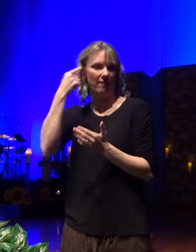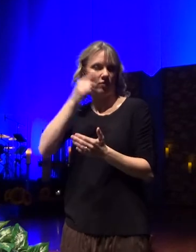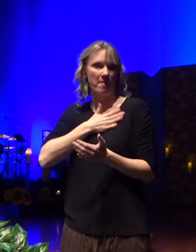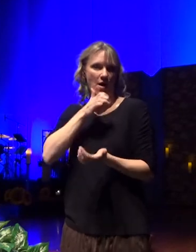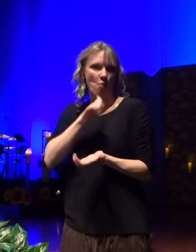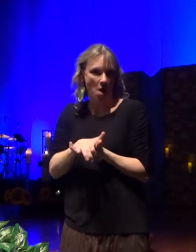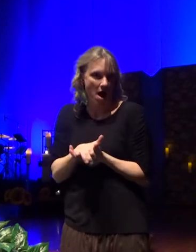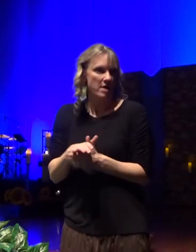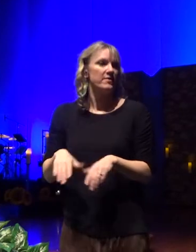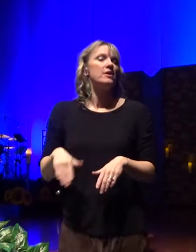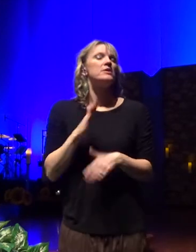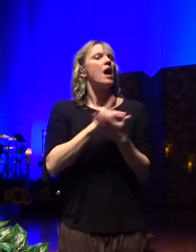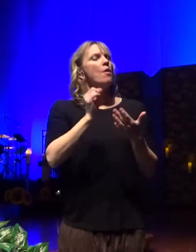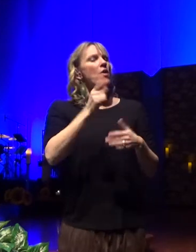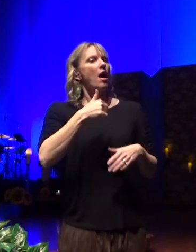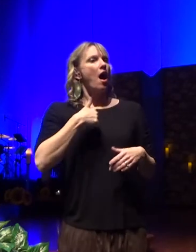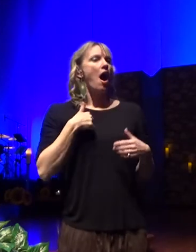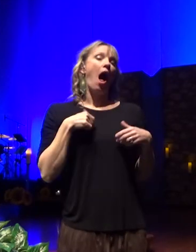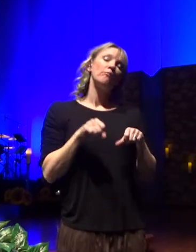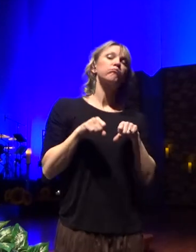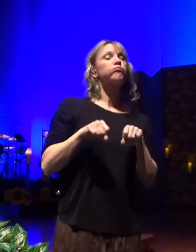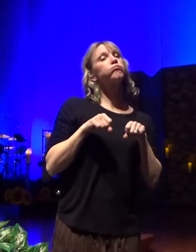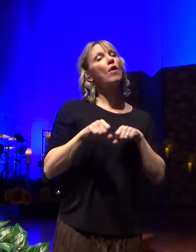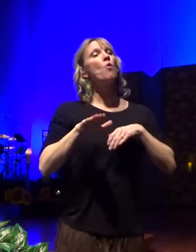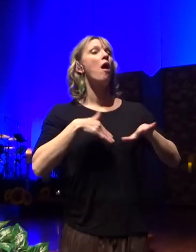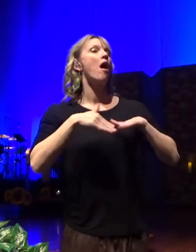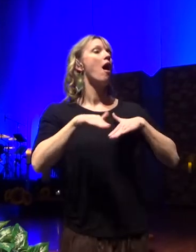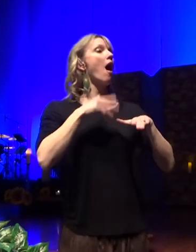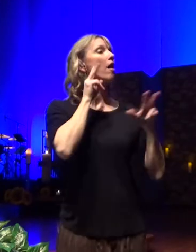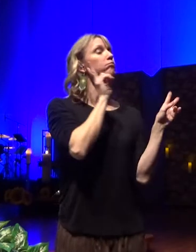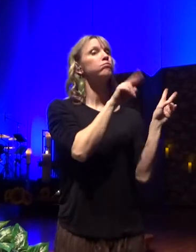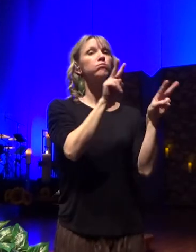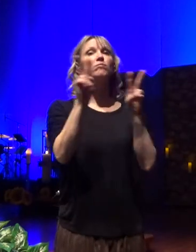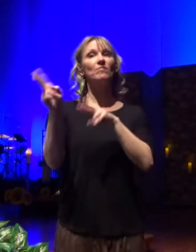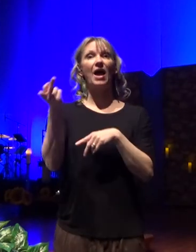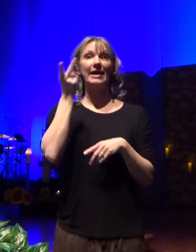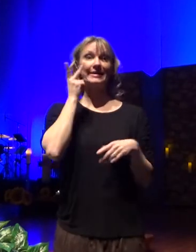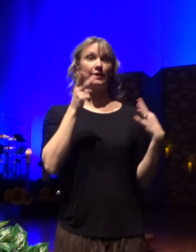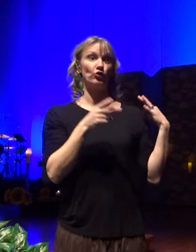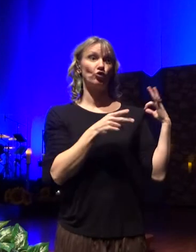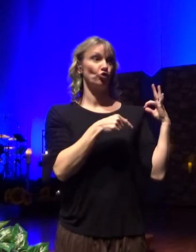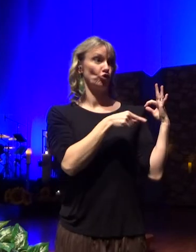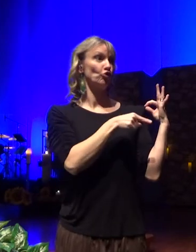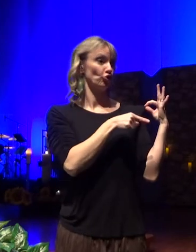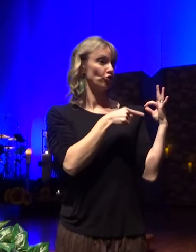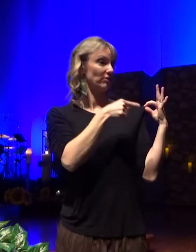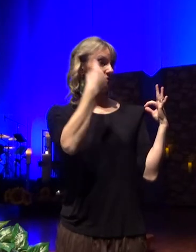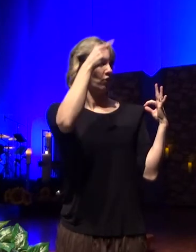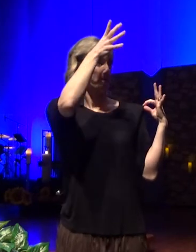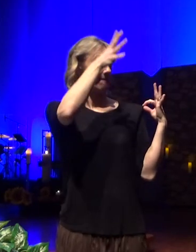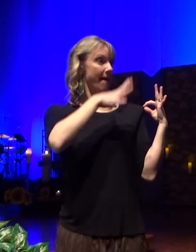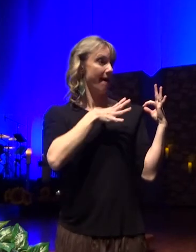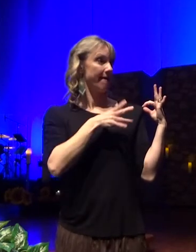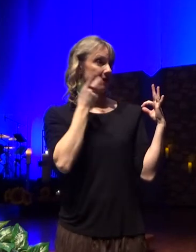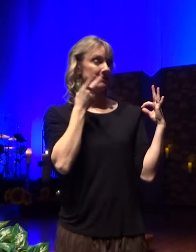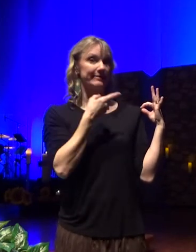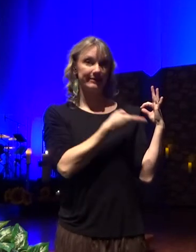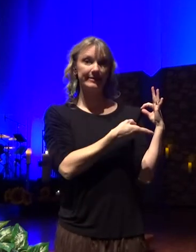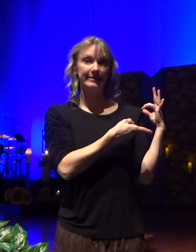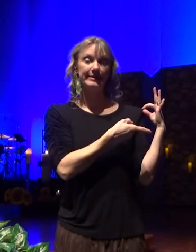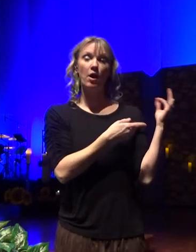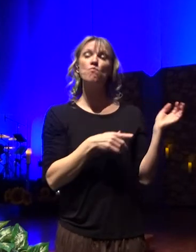that. And somewhere in that experience, I'm rolling the cart around. I look around and I see the shirts in the men's